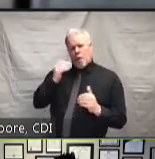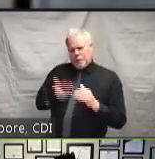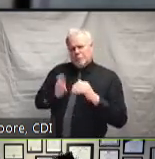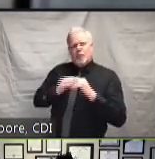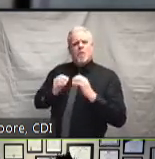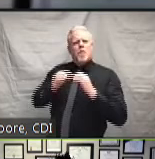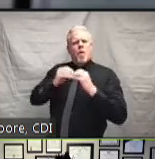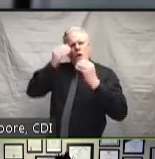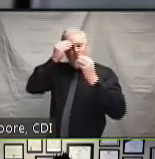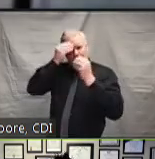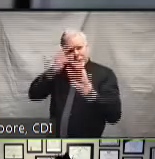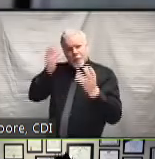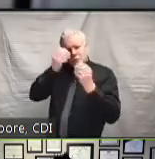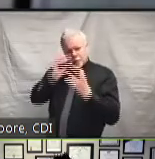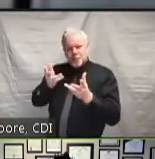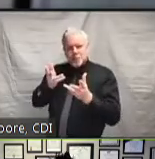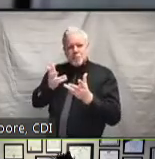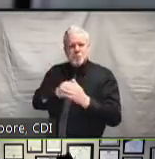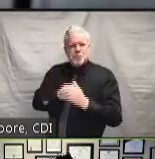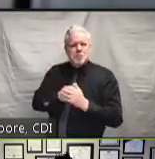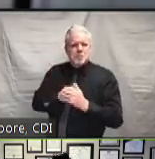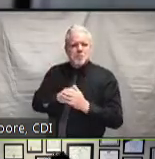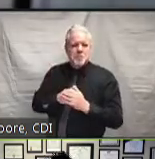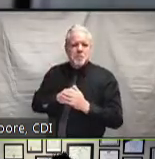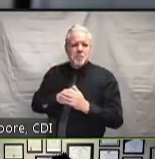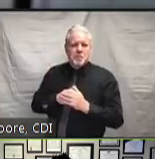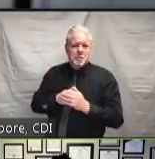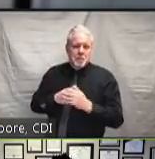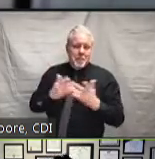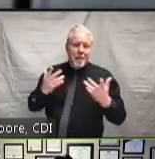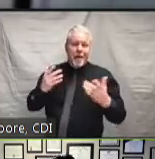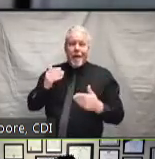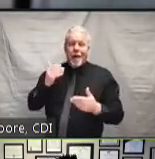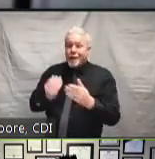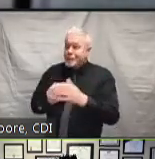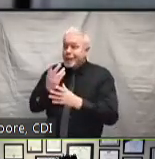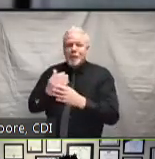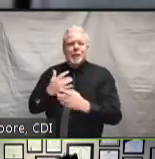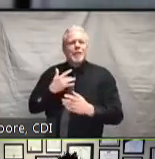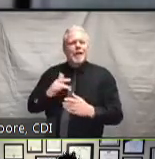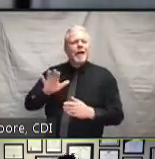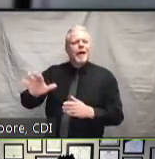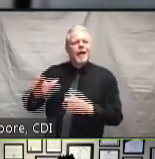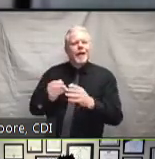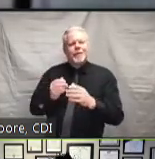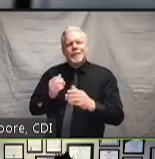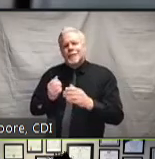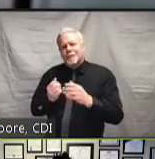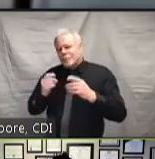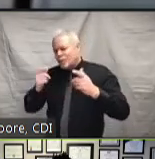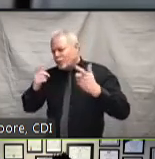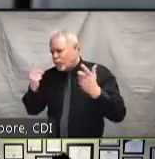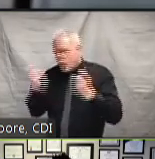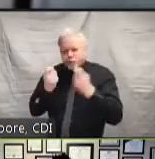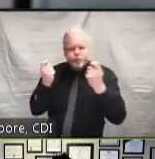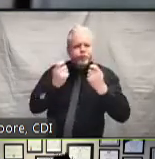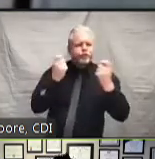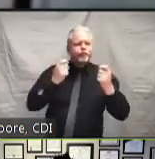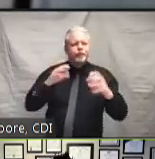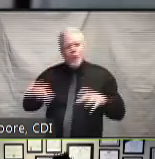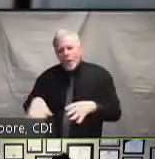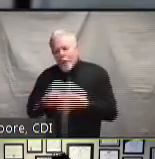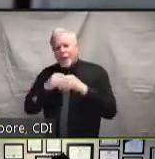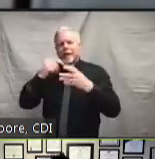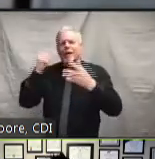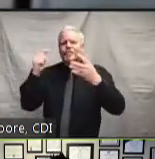in March. We're evaluating our entire testing program as we speak. So we still have the county testing program that is